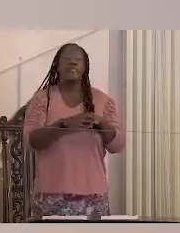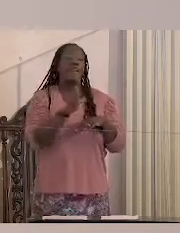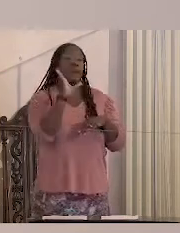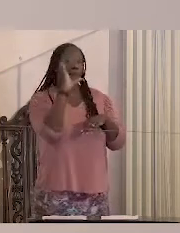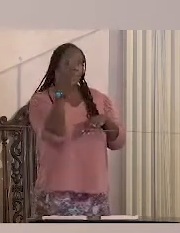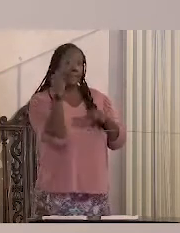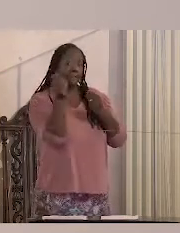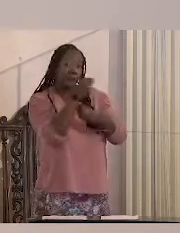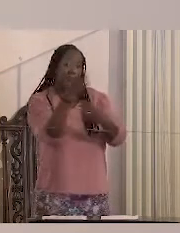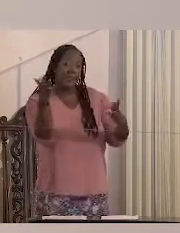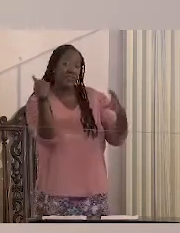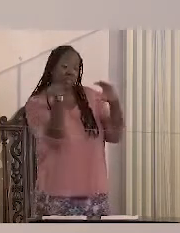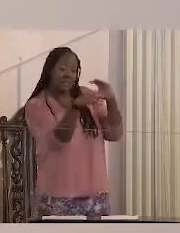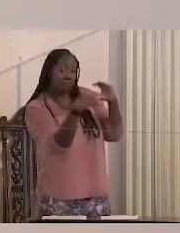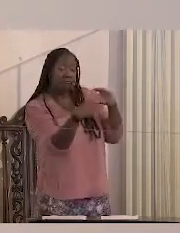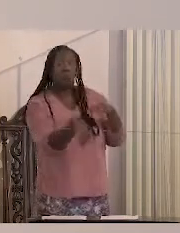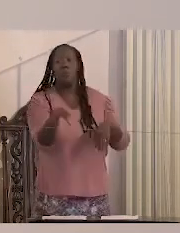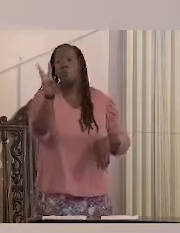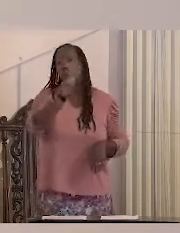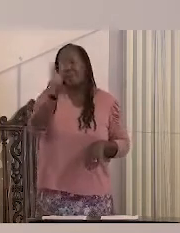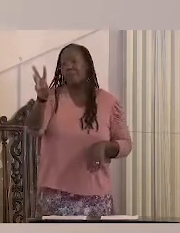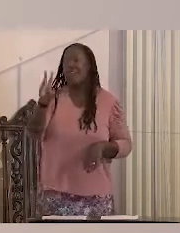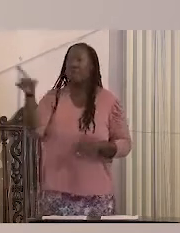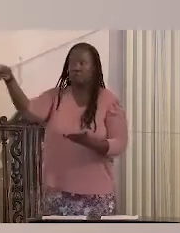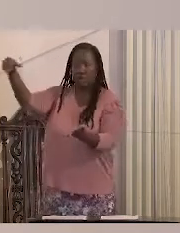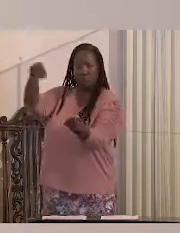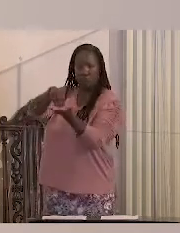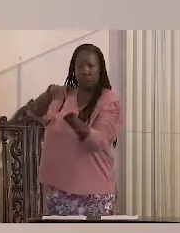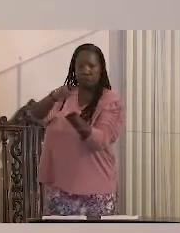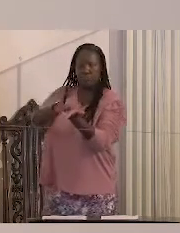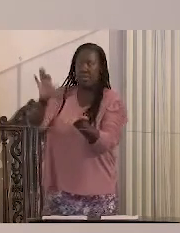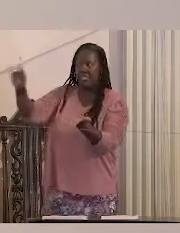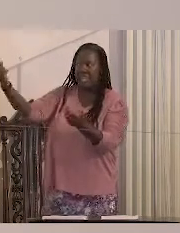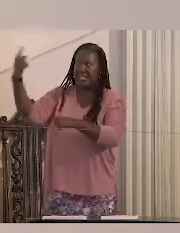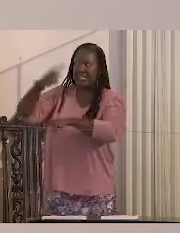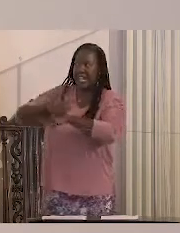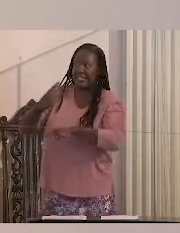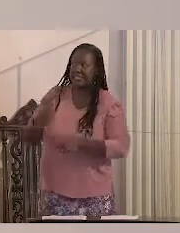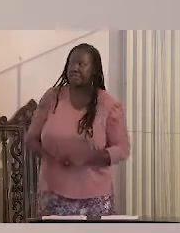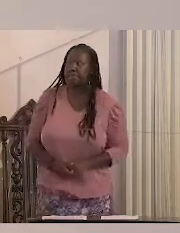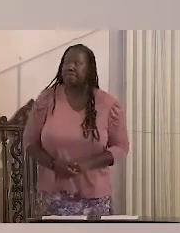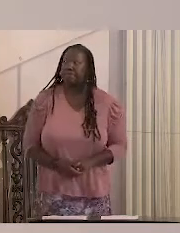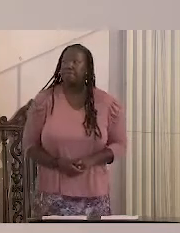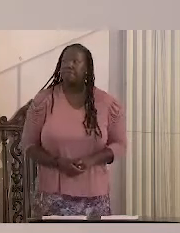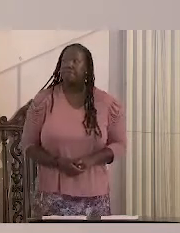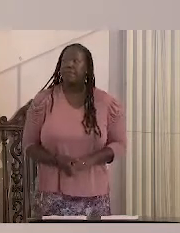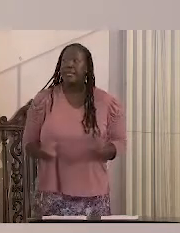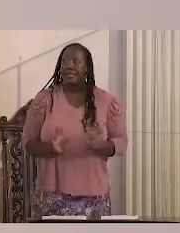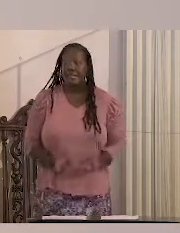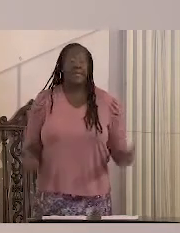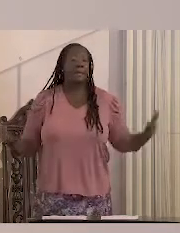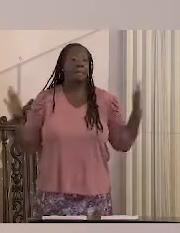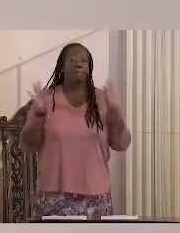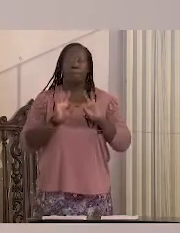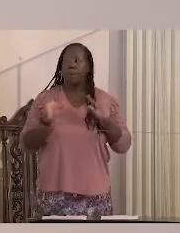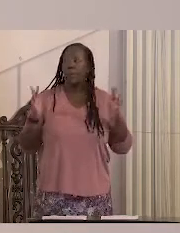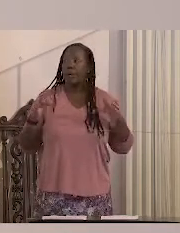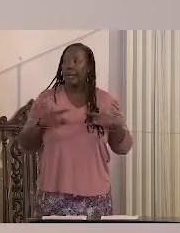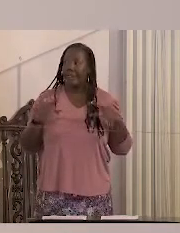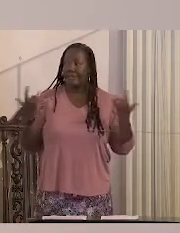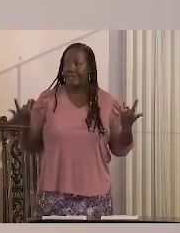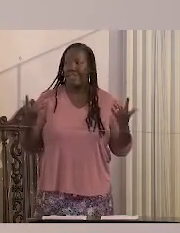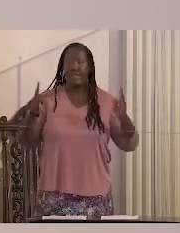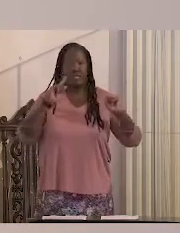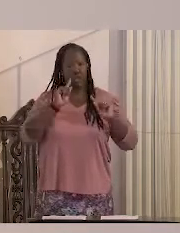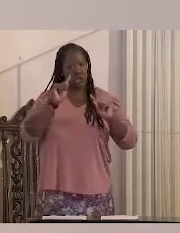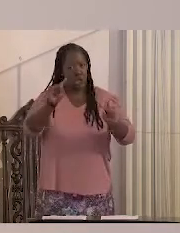the website, but make sure that you save this date because it's going to be an important event to attend